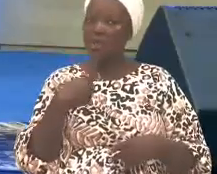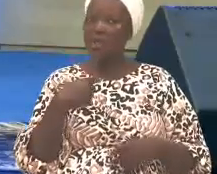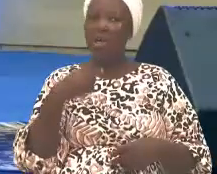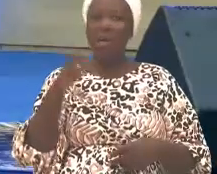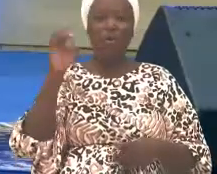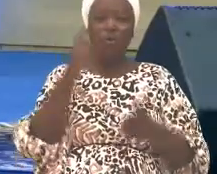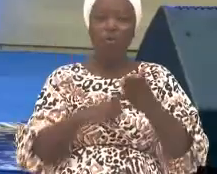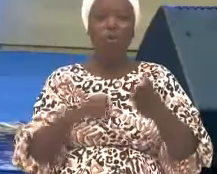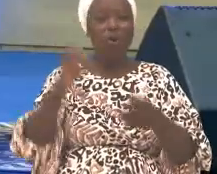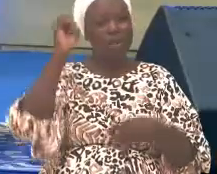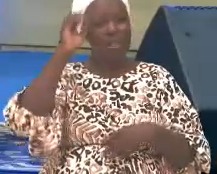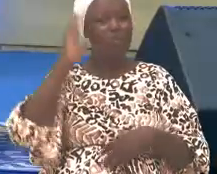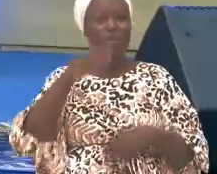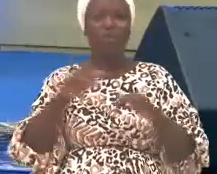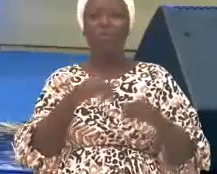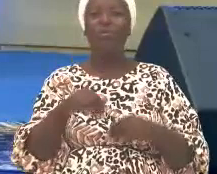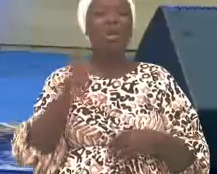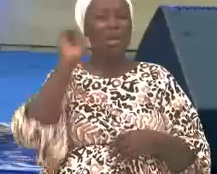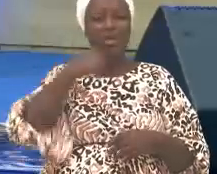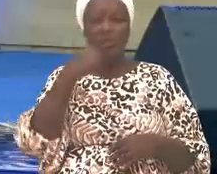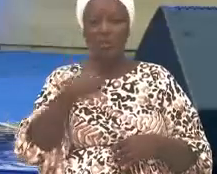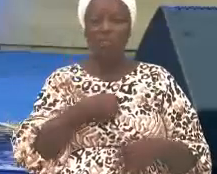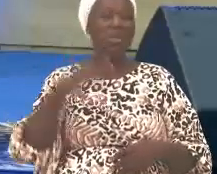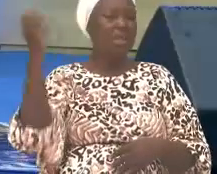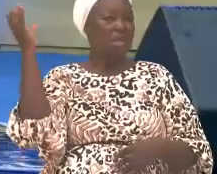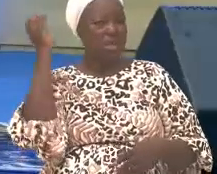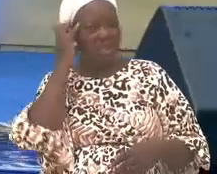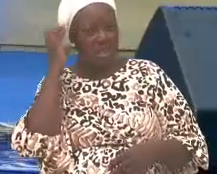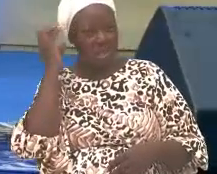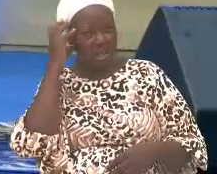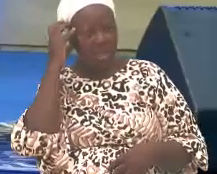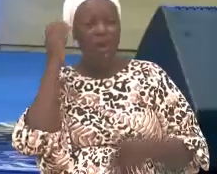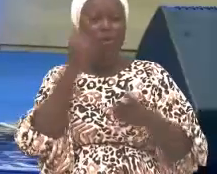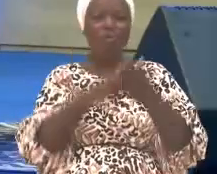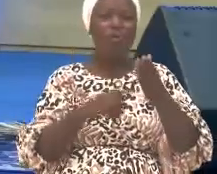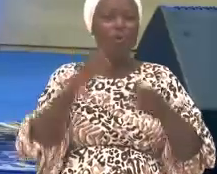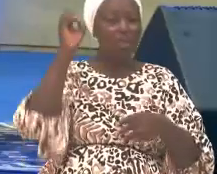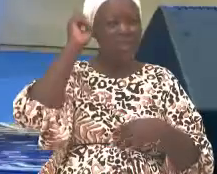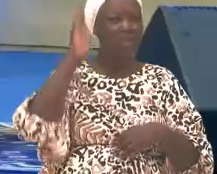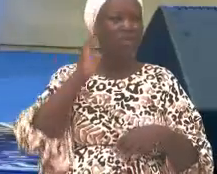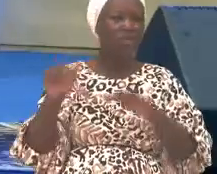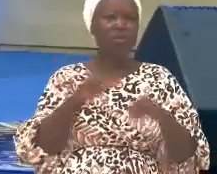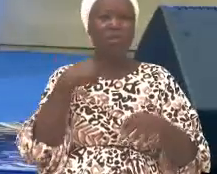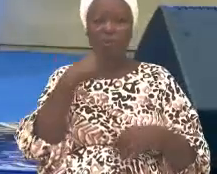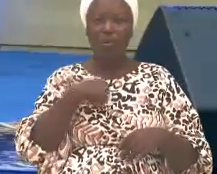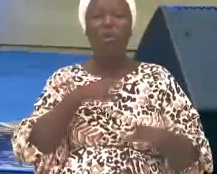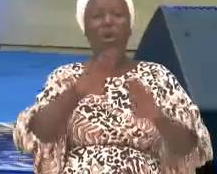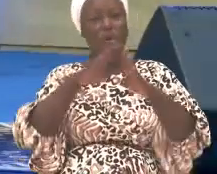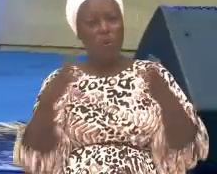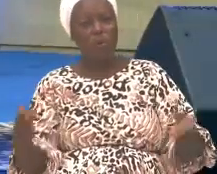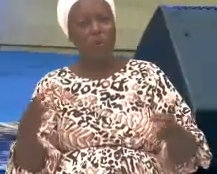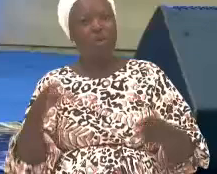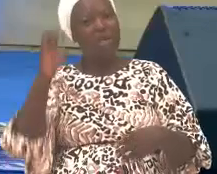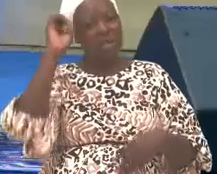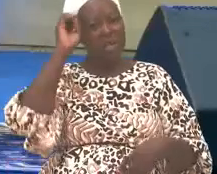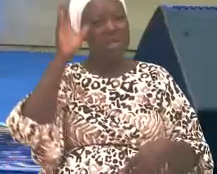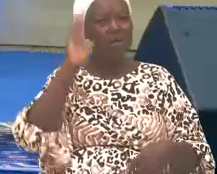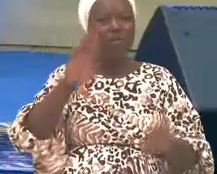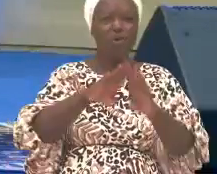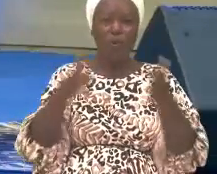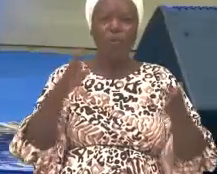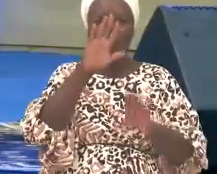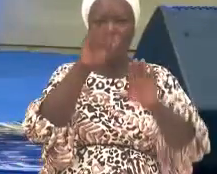me, hear. What he will do, he told me, open. He will open your